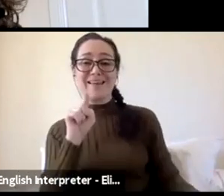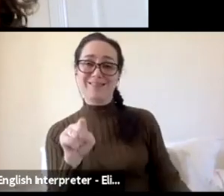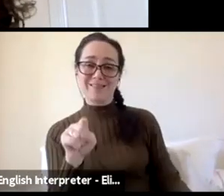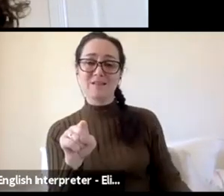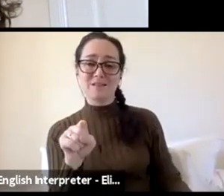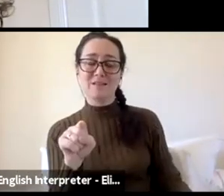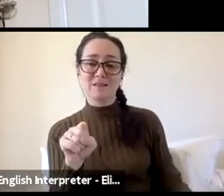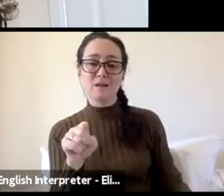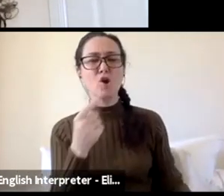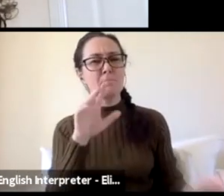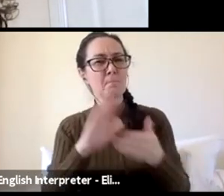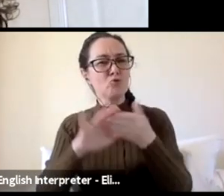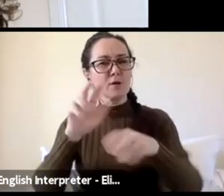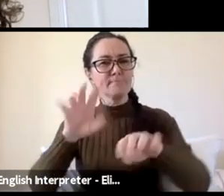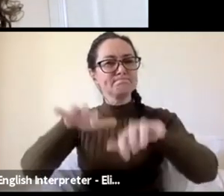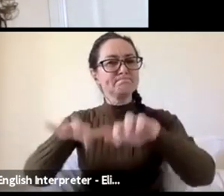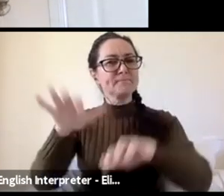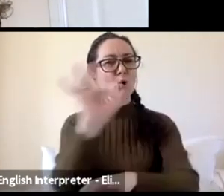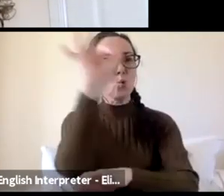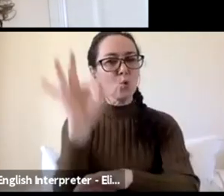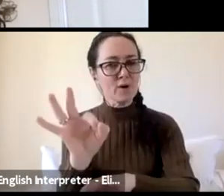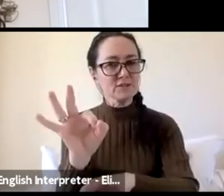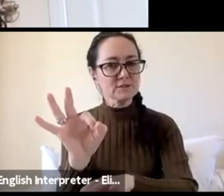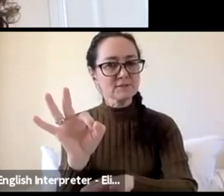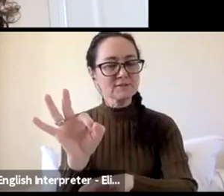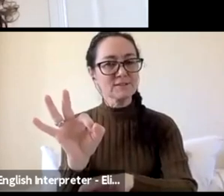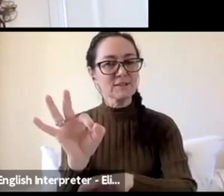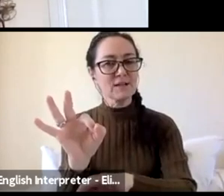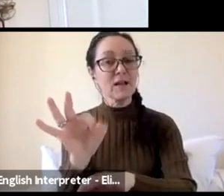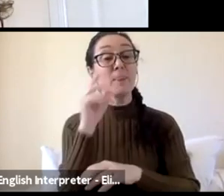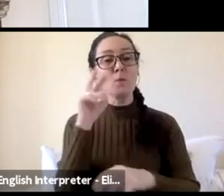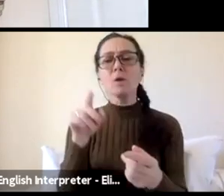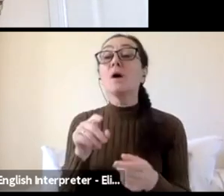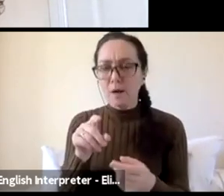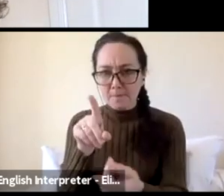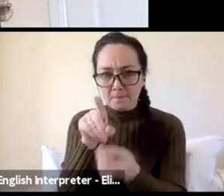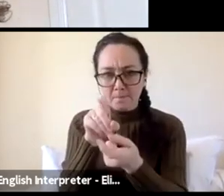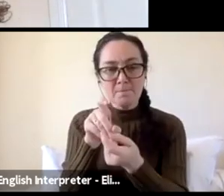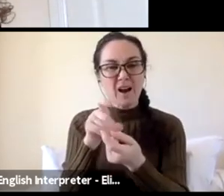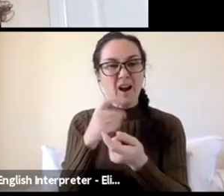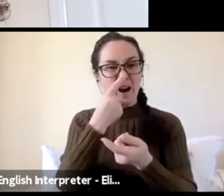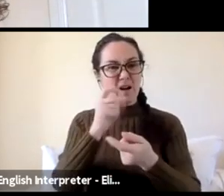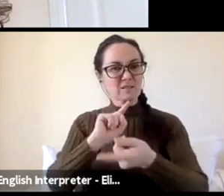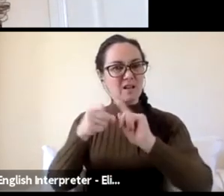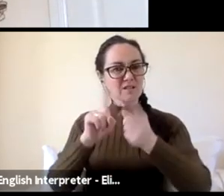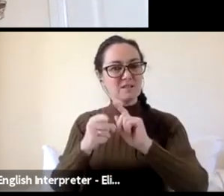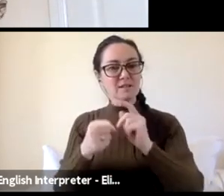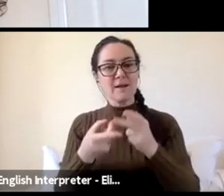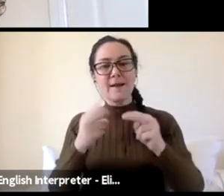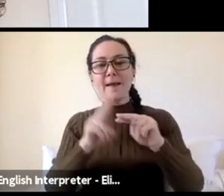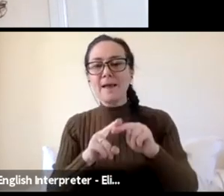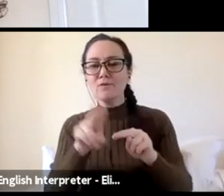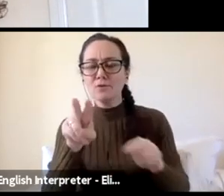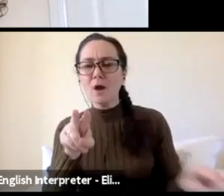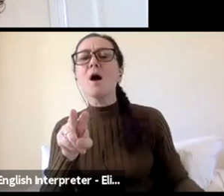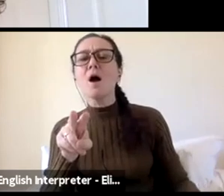to type in a question early on, and we can look at it and have it answered. If you see a question in there that is very similar to